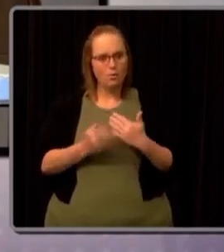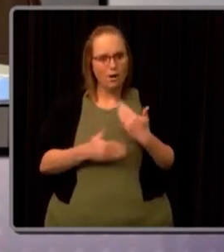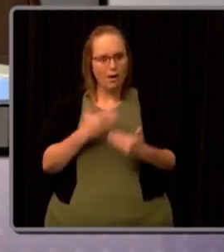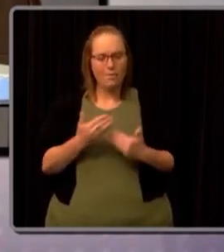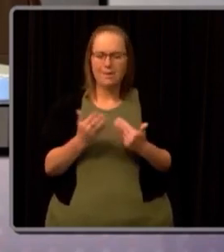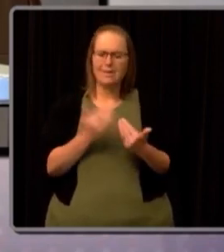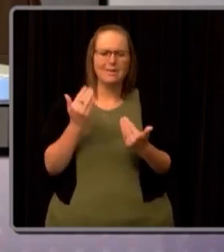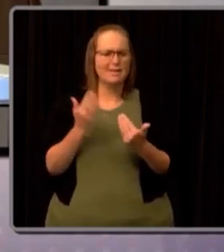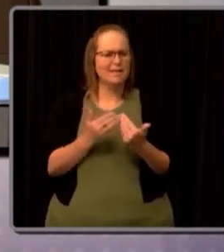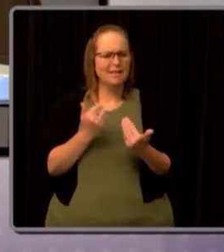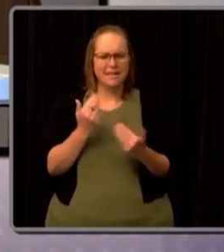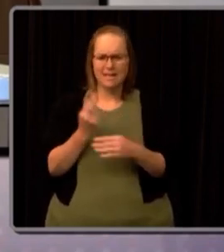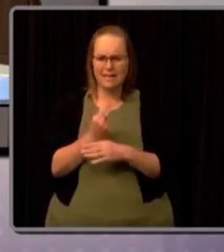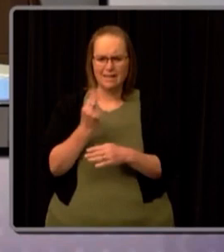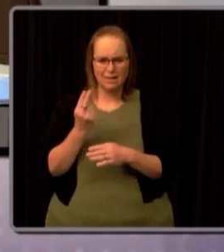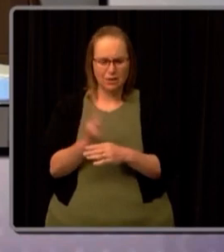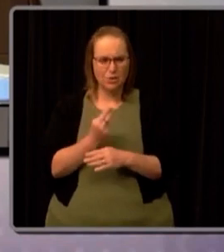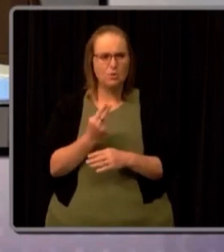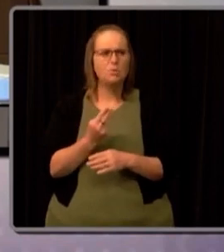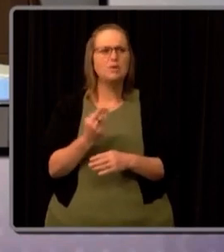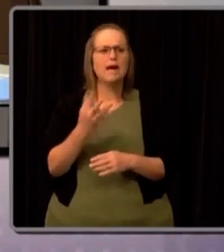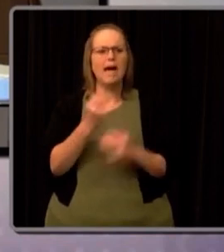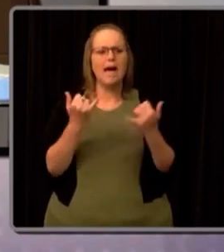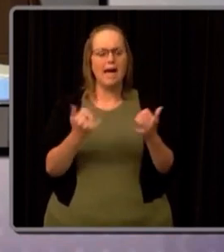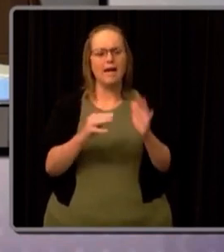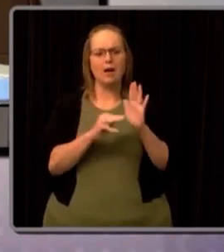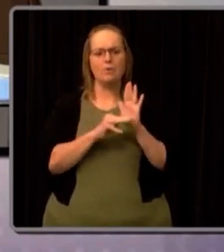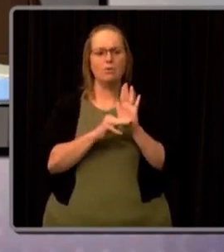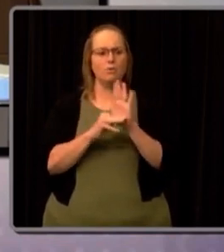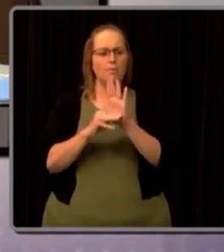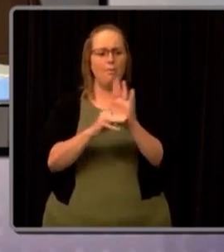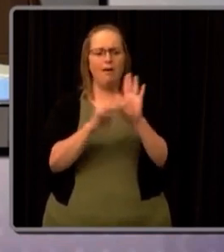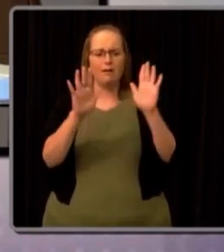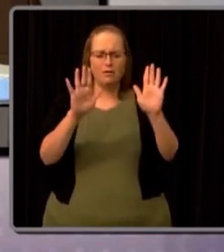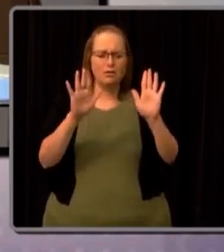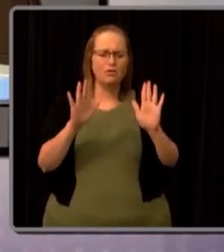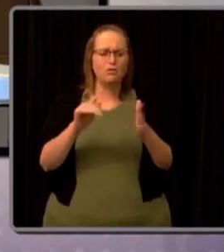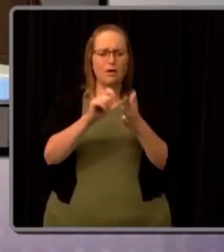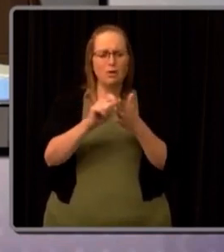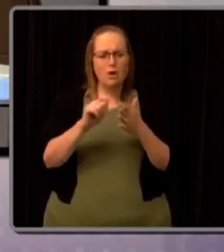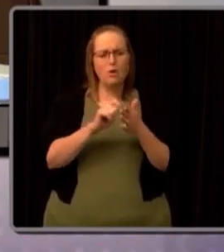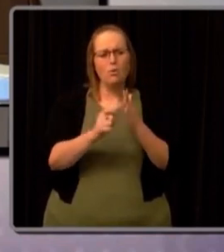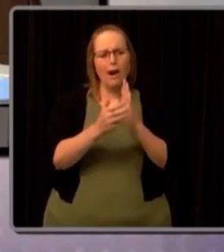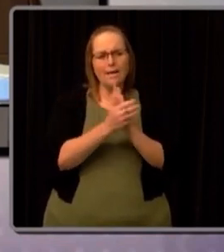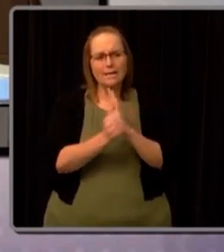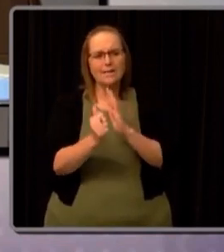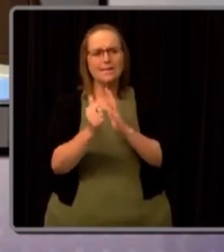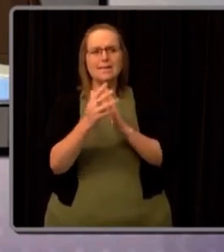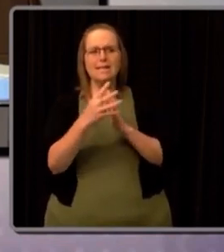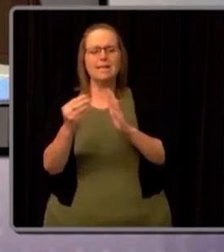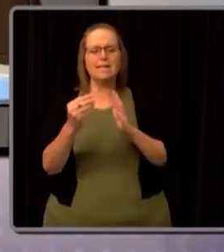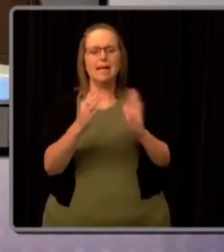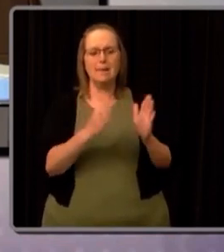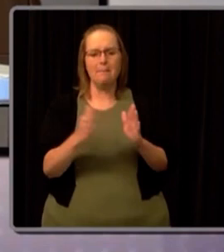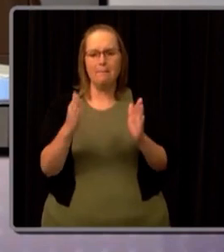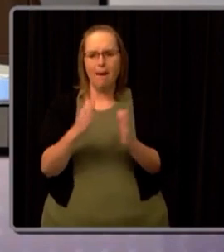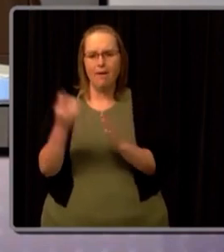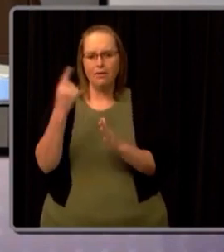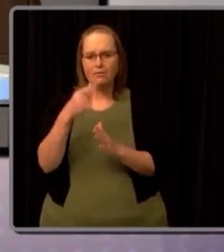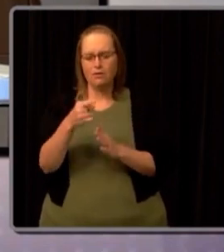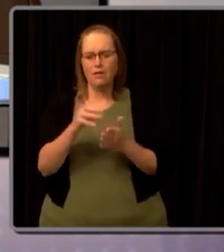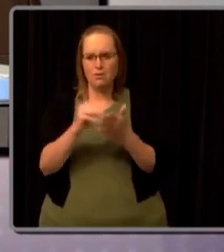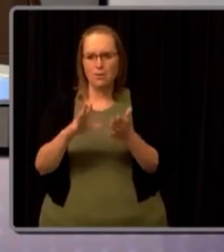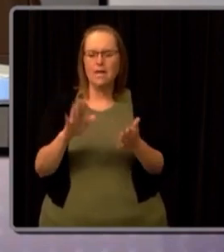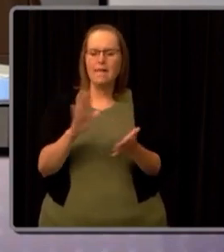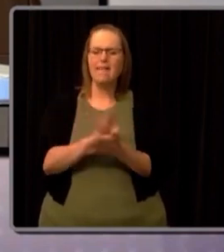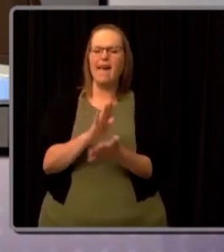to use, and you are modeling such great writing skills and patterns for these students. The academic language that is